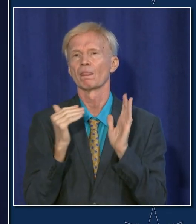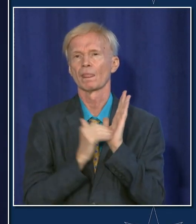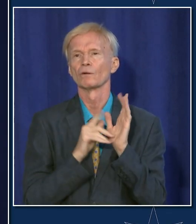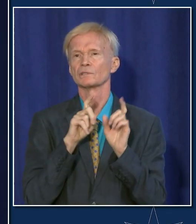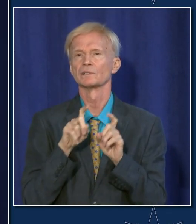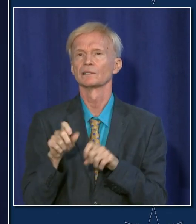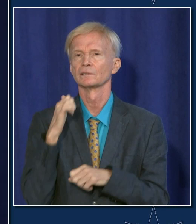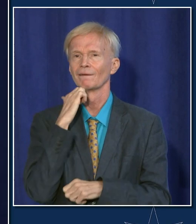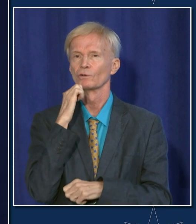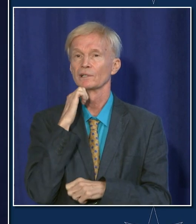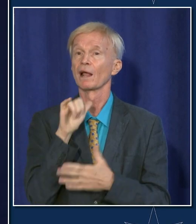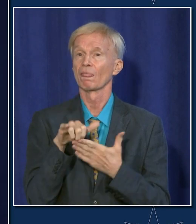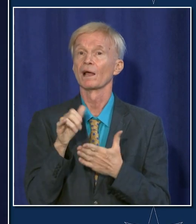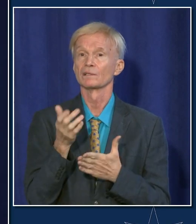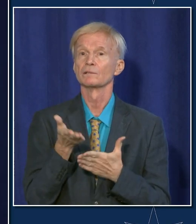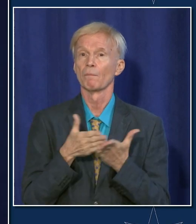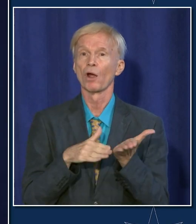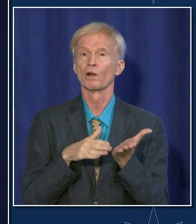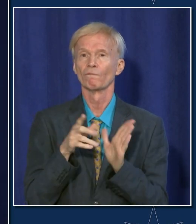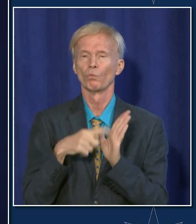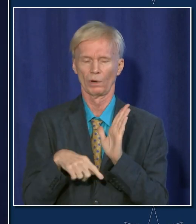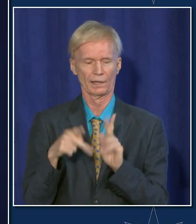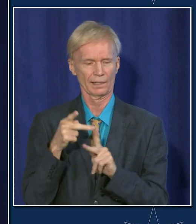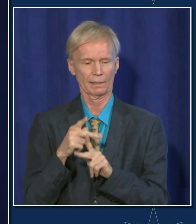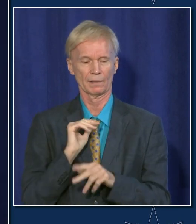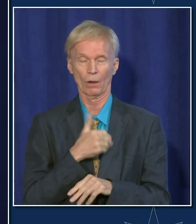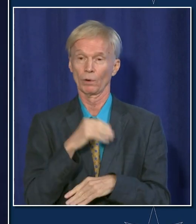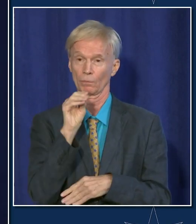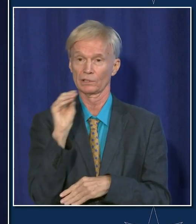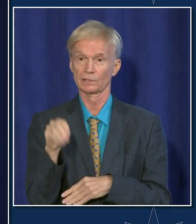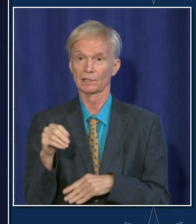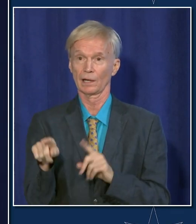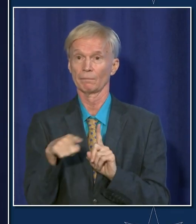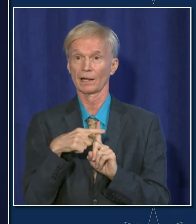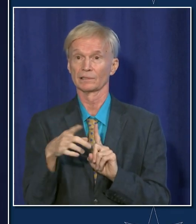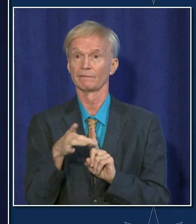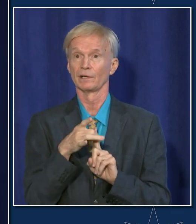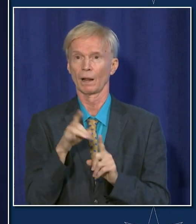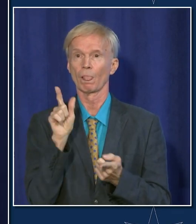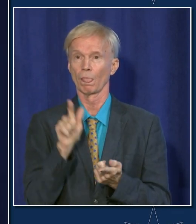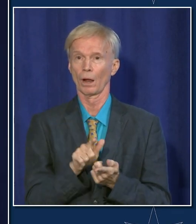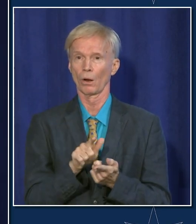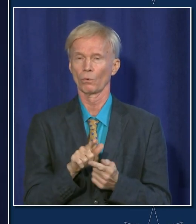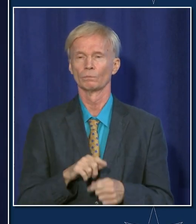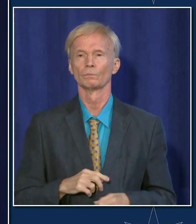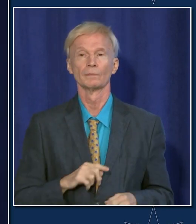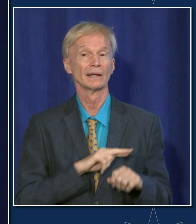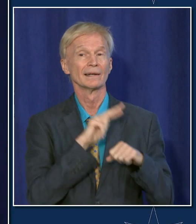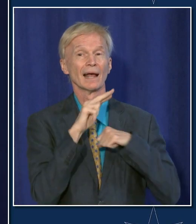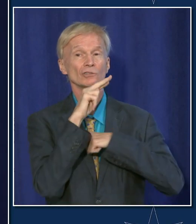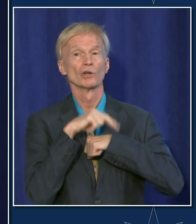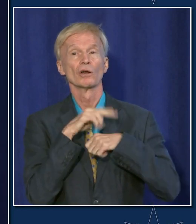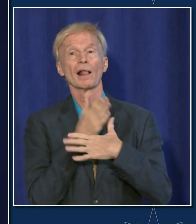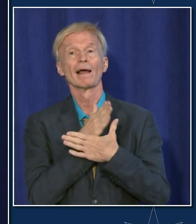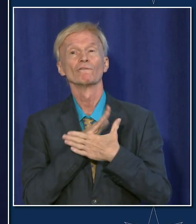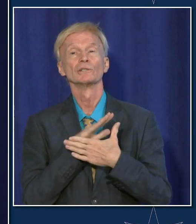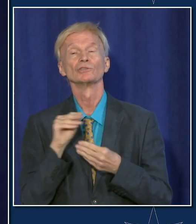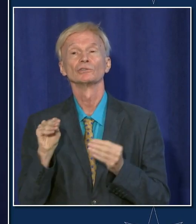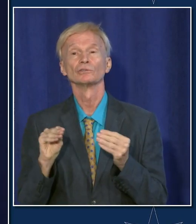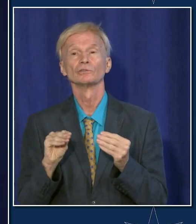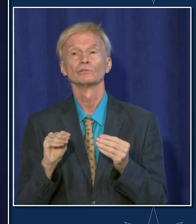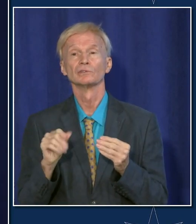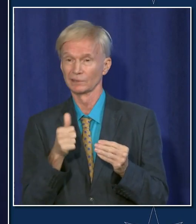tests a day. That's part of what is keeping our percent positivity relatively low. The national average for percent positivity